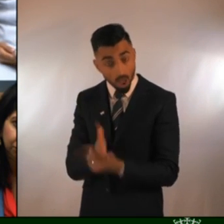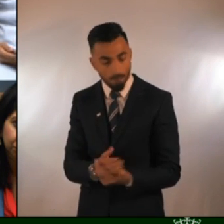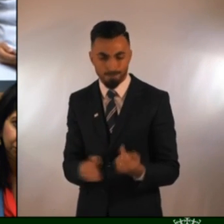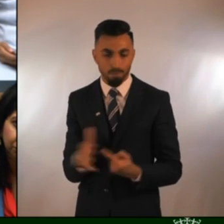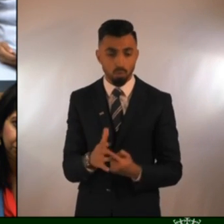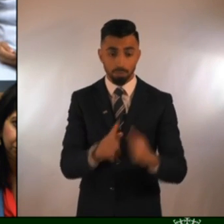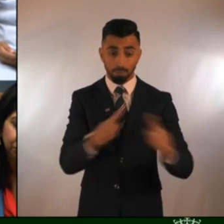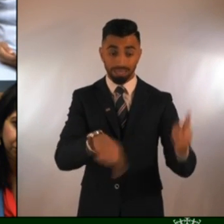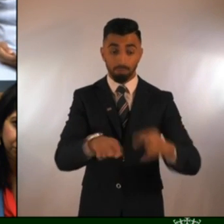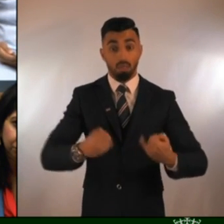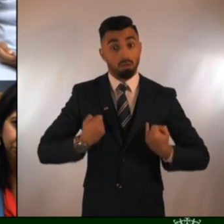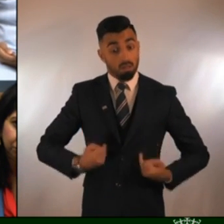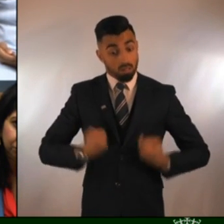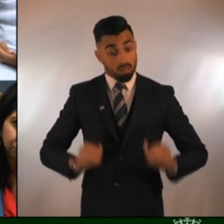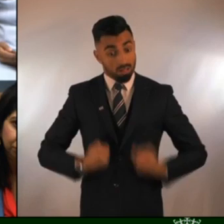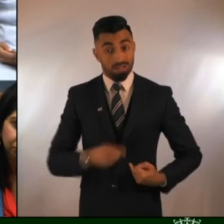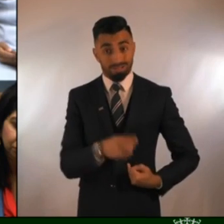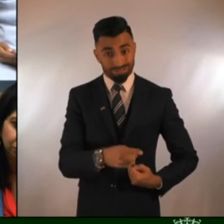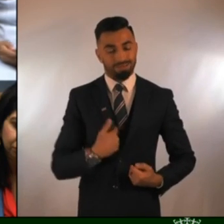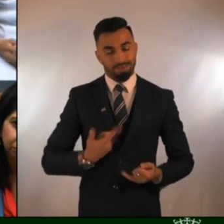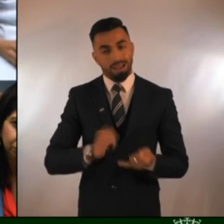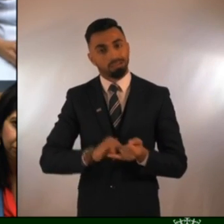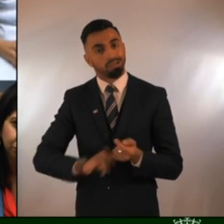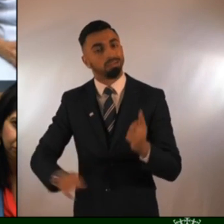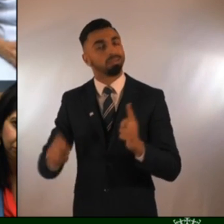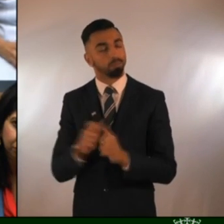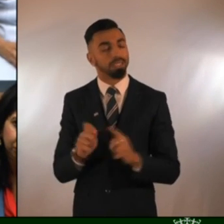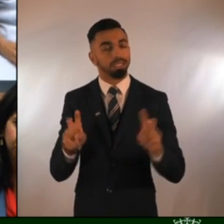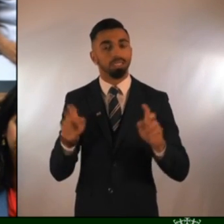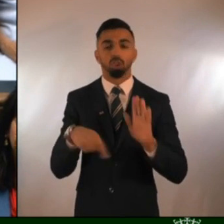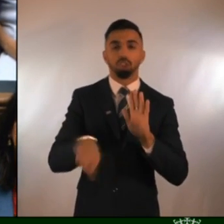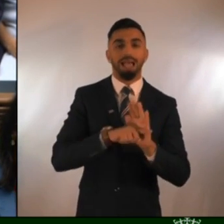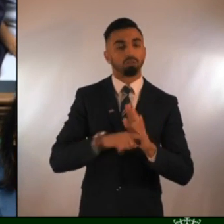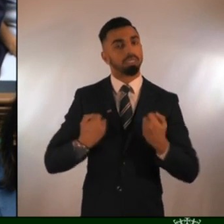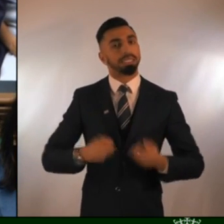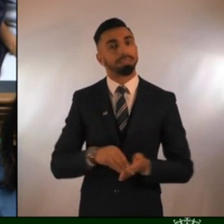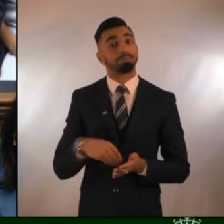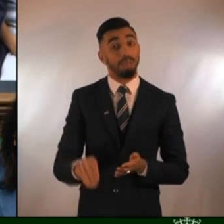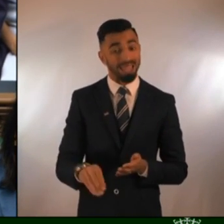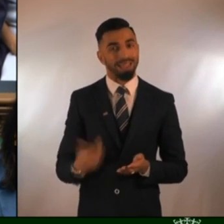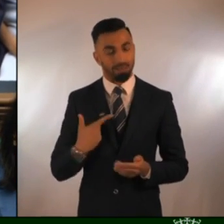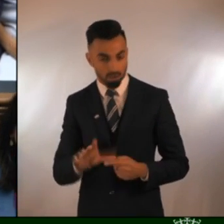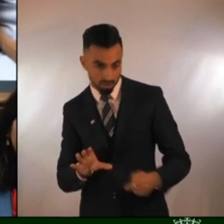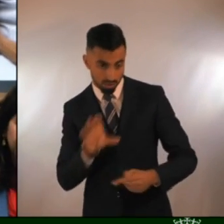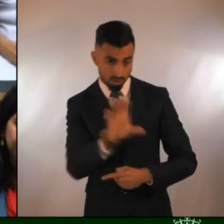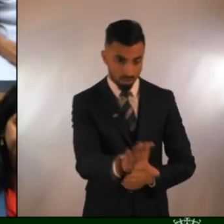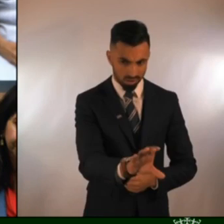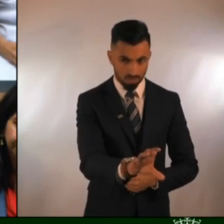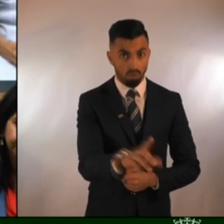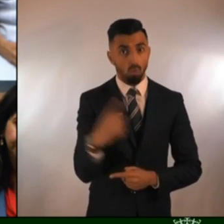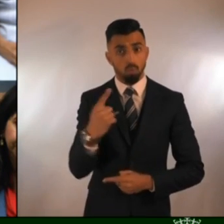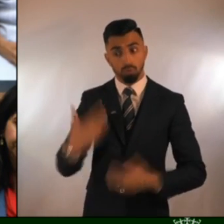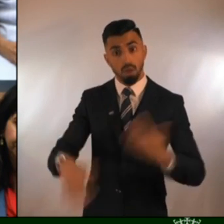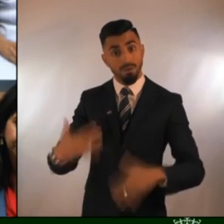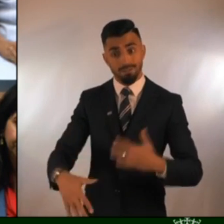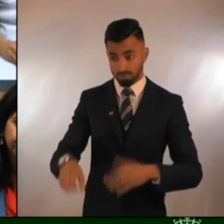time off work. But that cost would be borne by business. And if we expect 20% of the workforce to